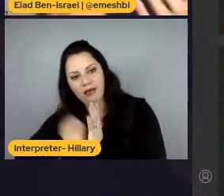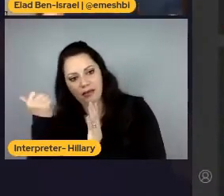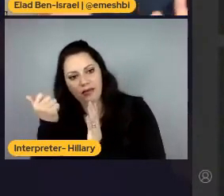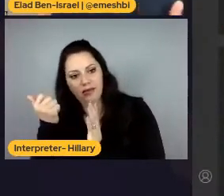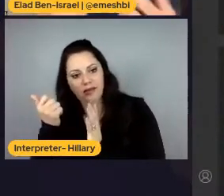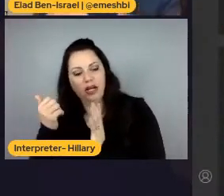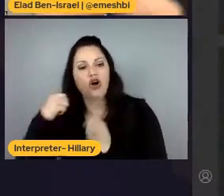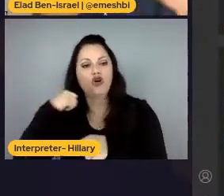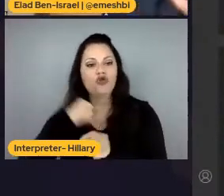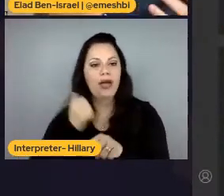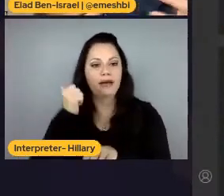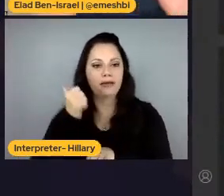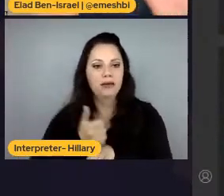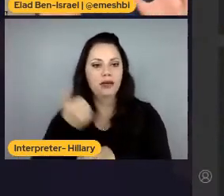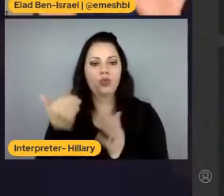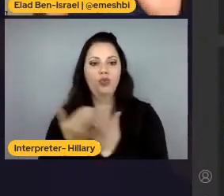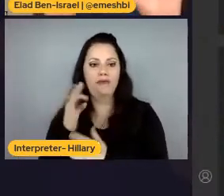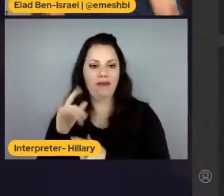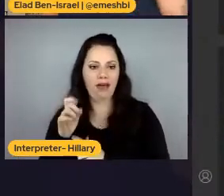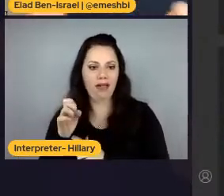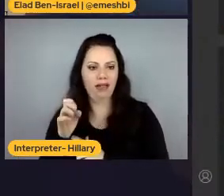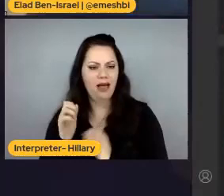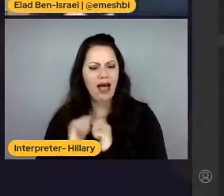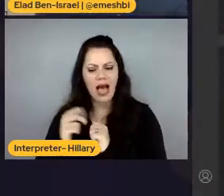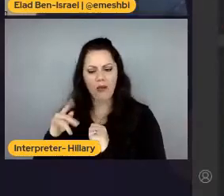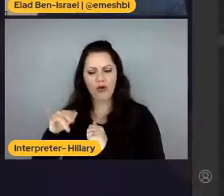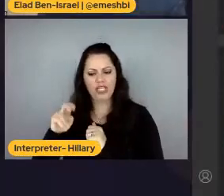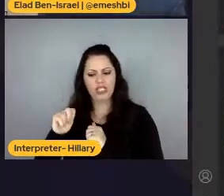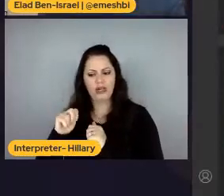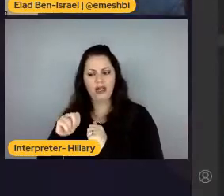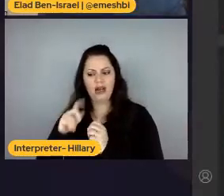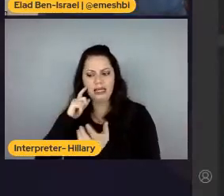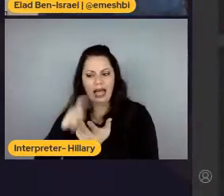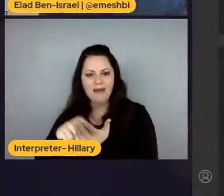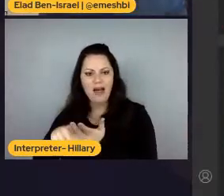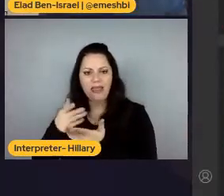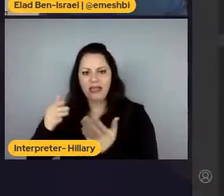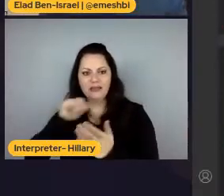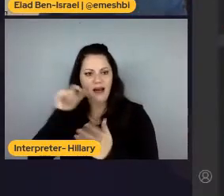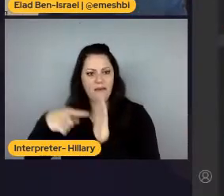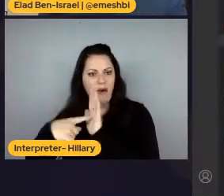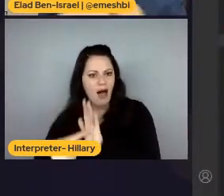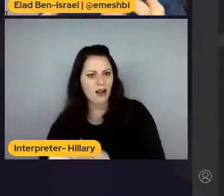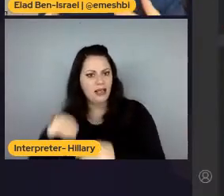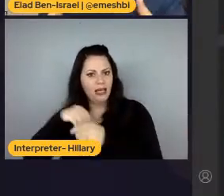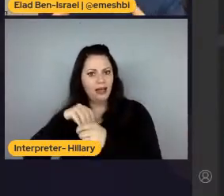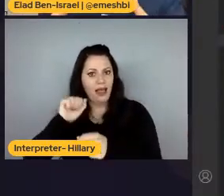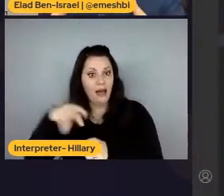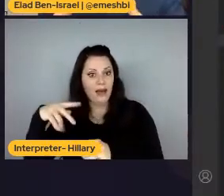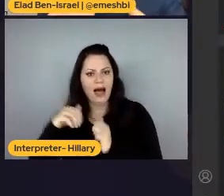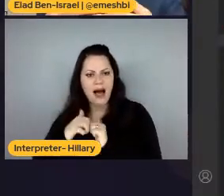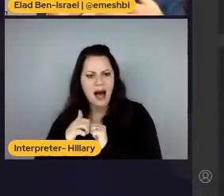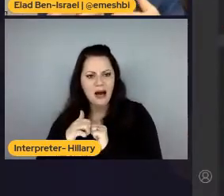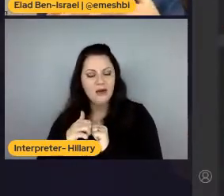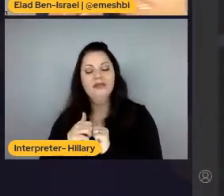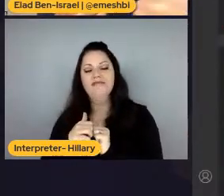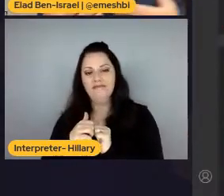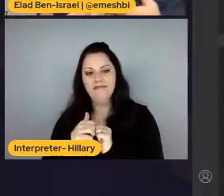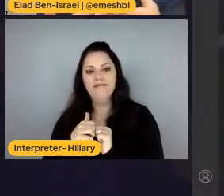the only way for Projen to identify things that are not modeled in the application is